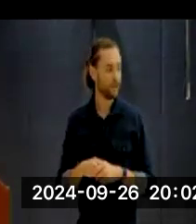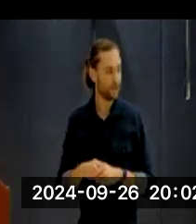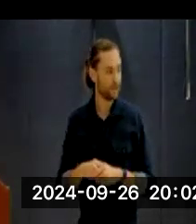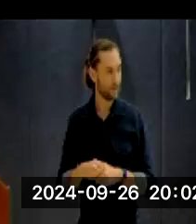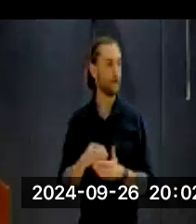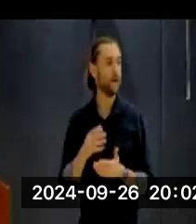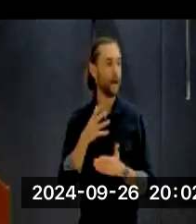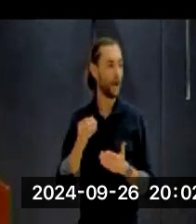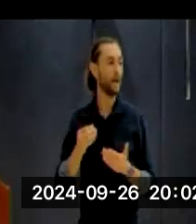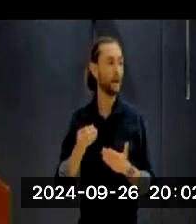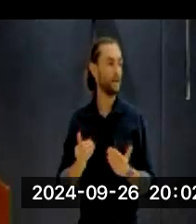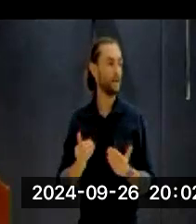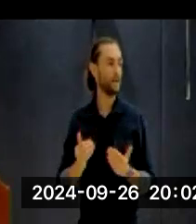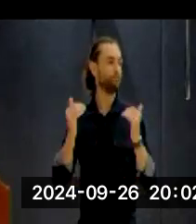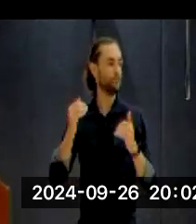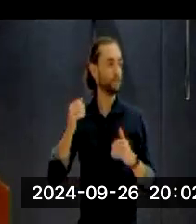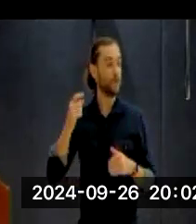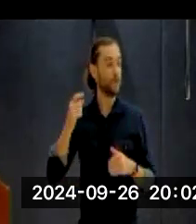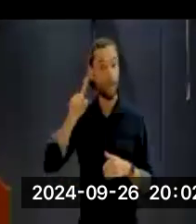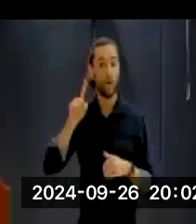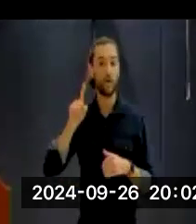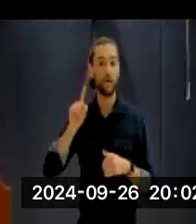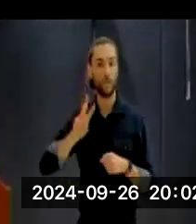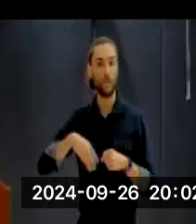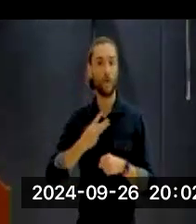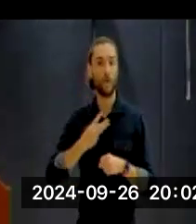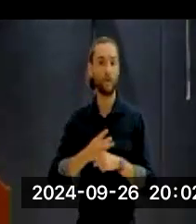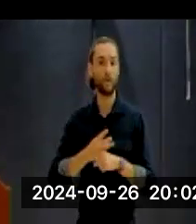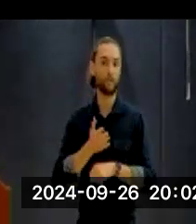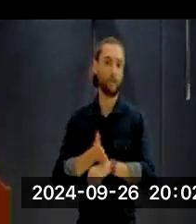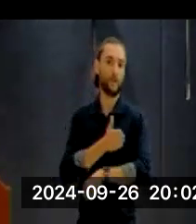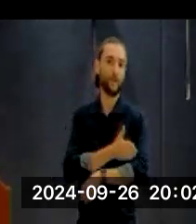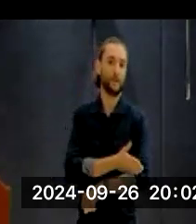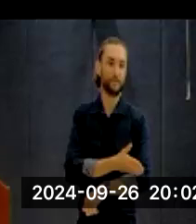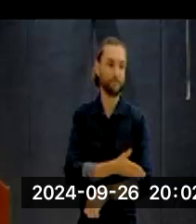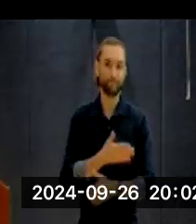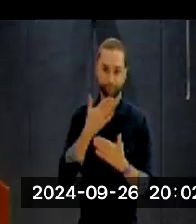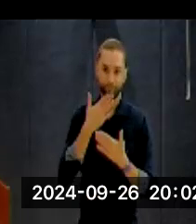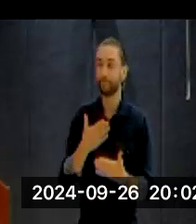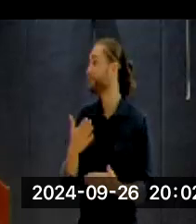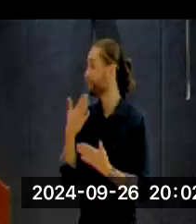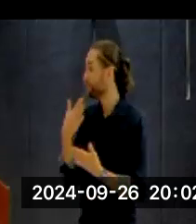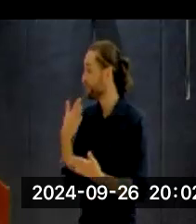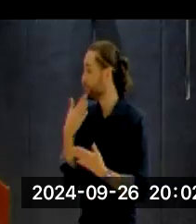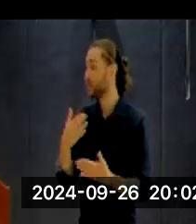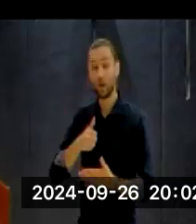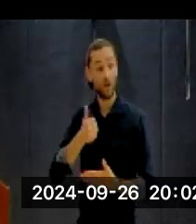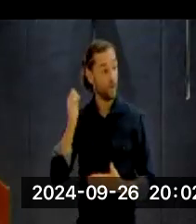And a step for bettering the world. Thank you. Great. Any other